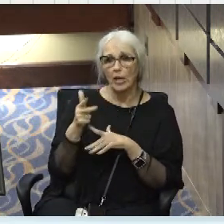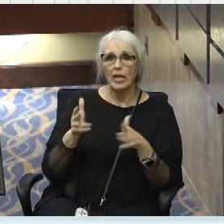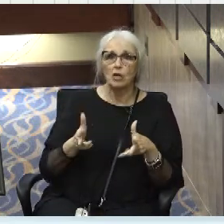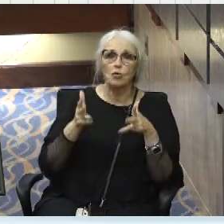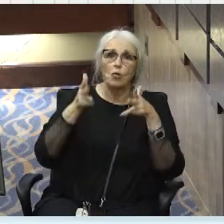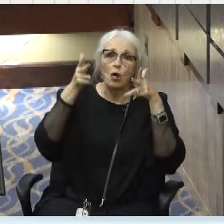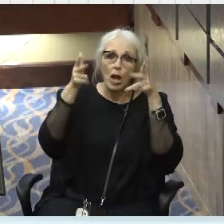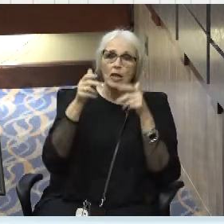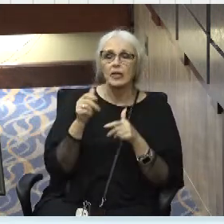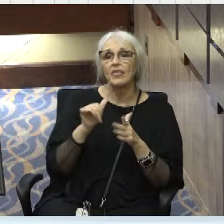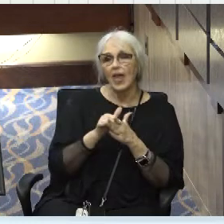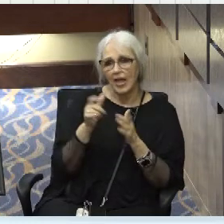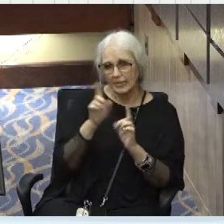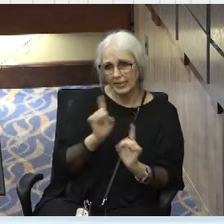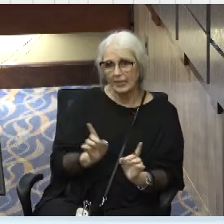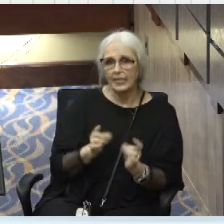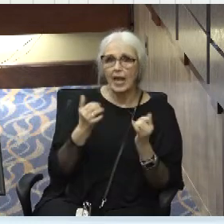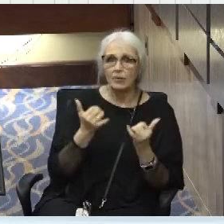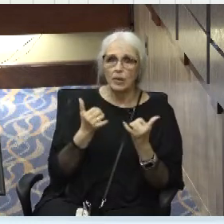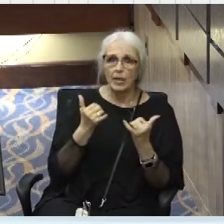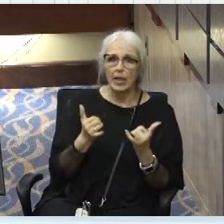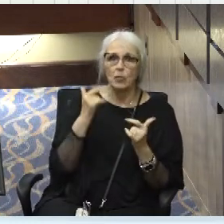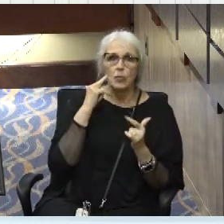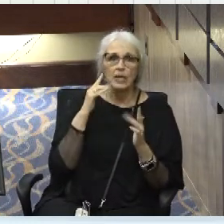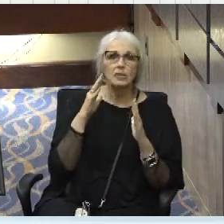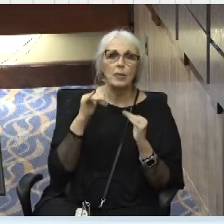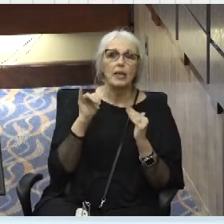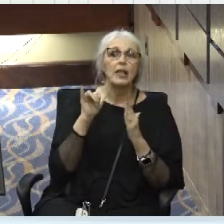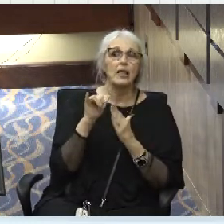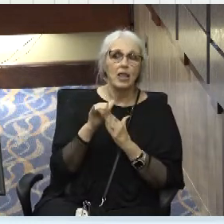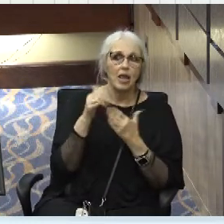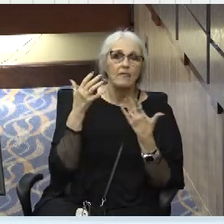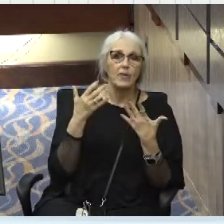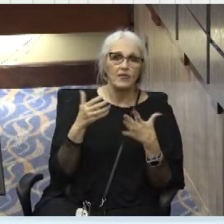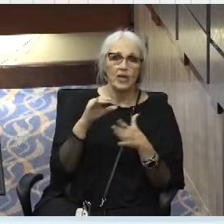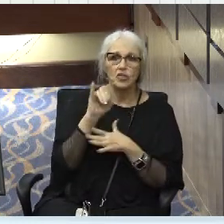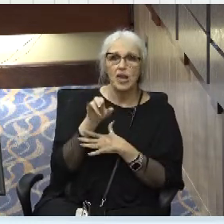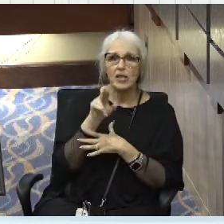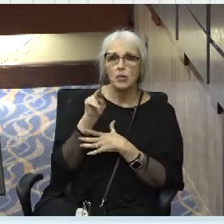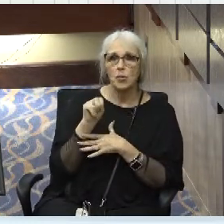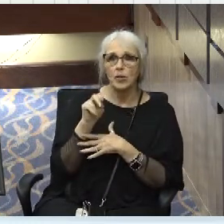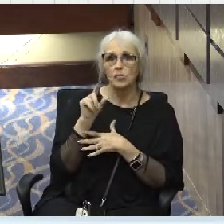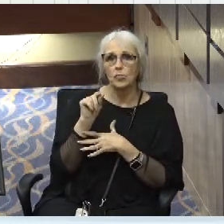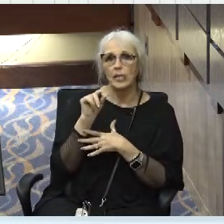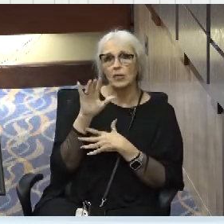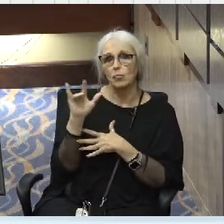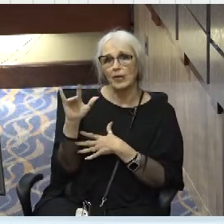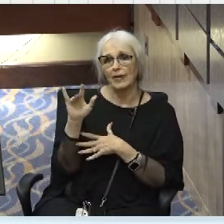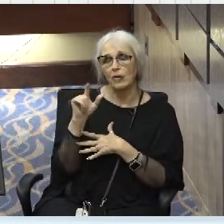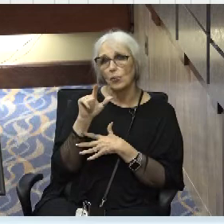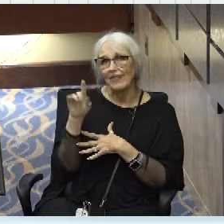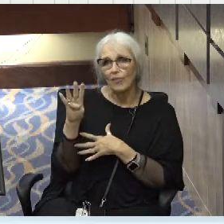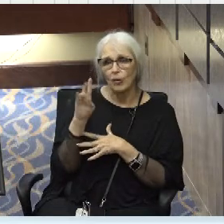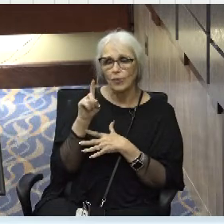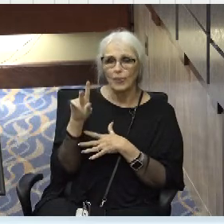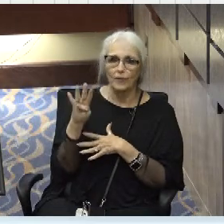it is in design, and we're expecting that to be completed around January of 2024.